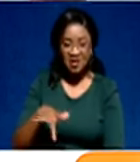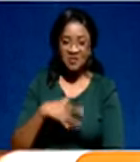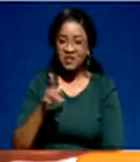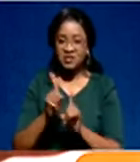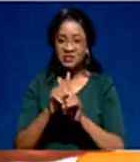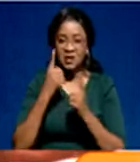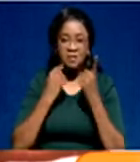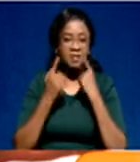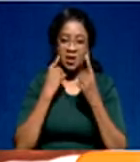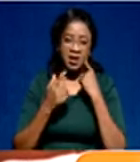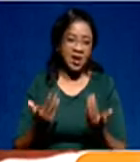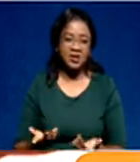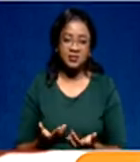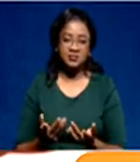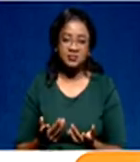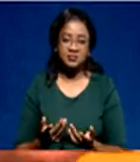It is true.